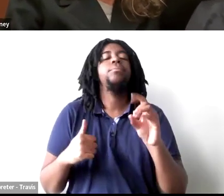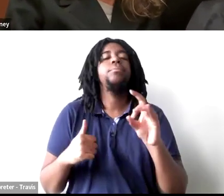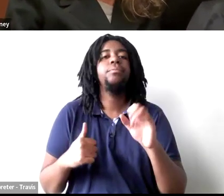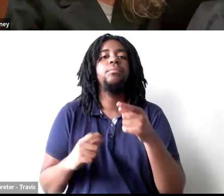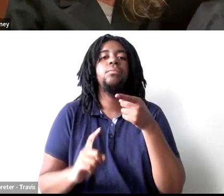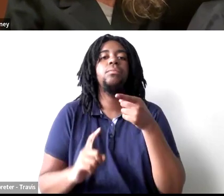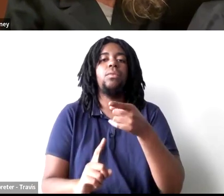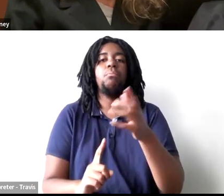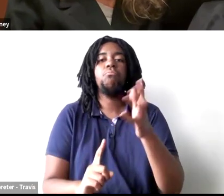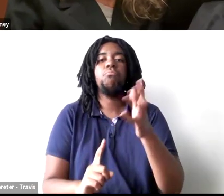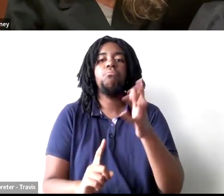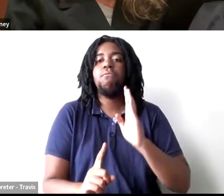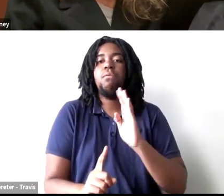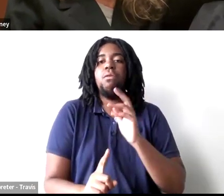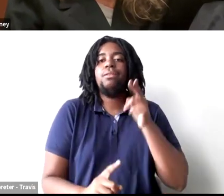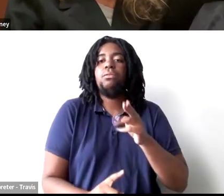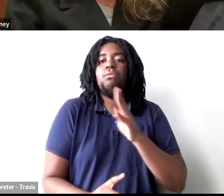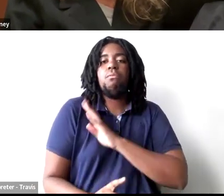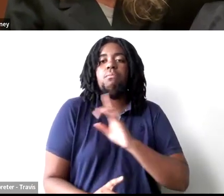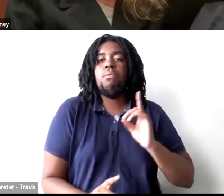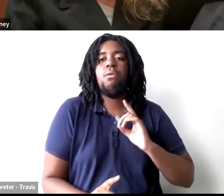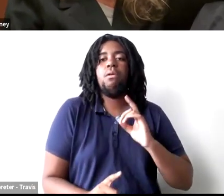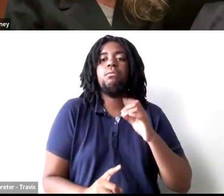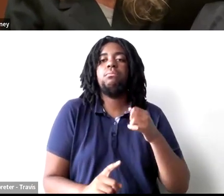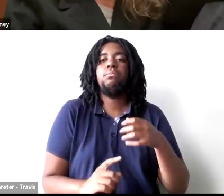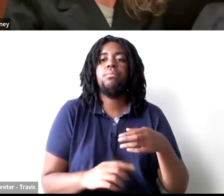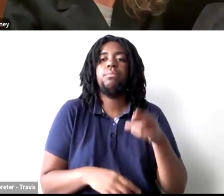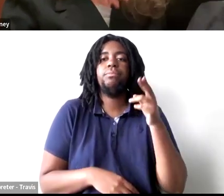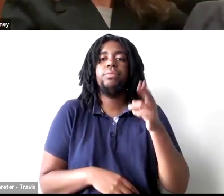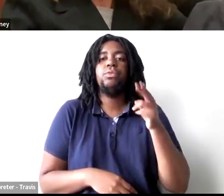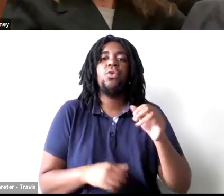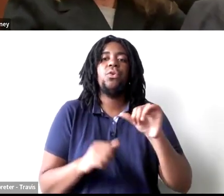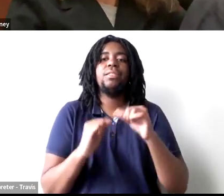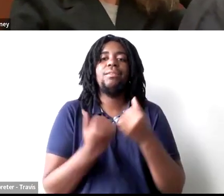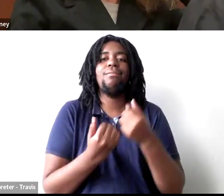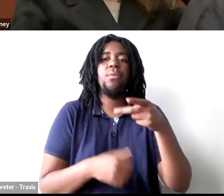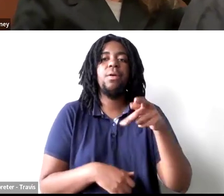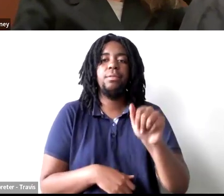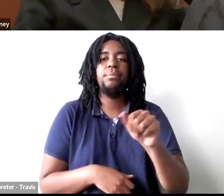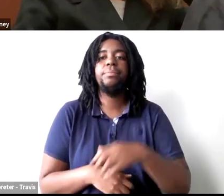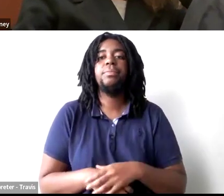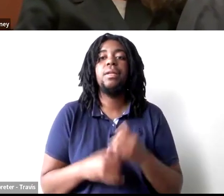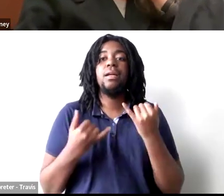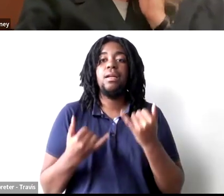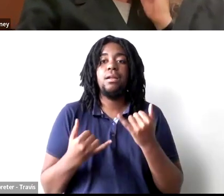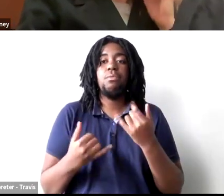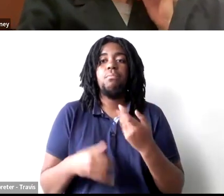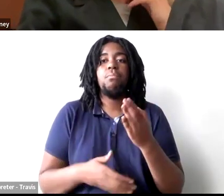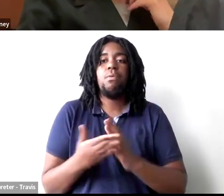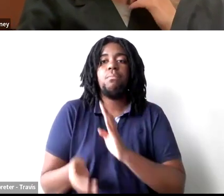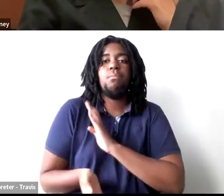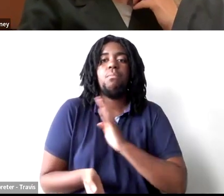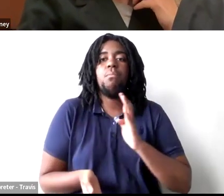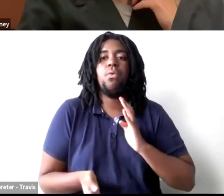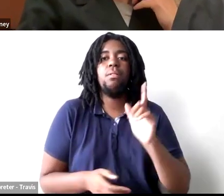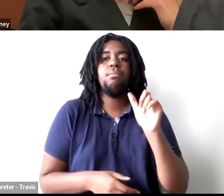Society of Pennsylvania, she is an emerita board member of the Library Company of Philadelphia as well. You'll